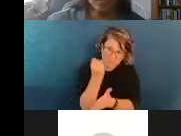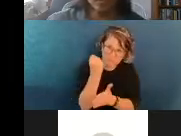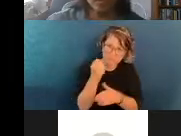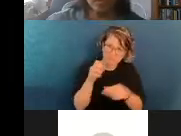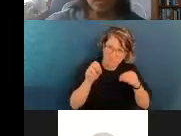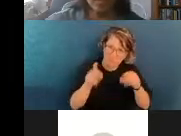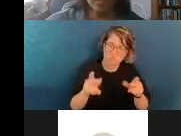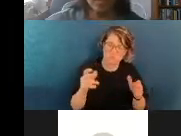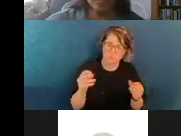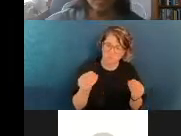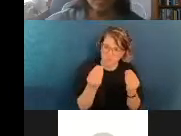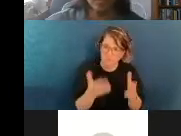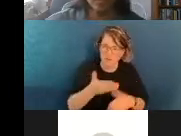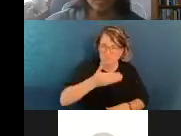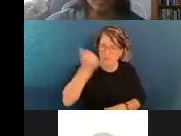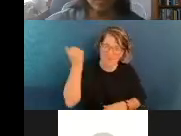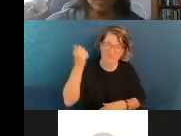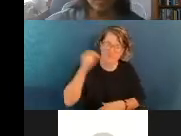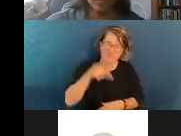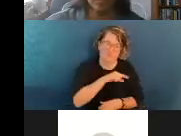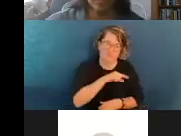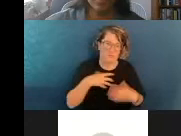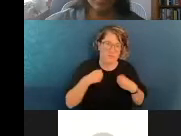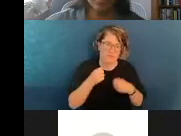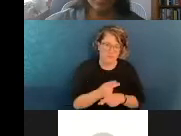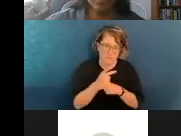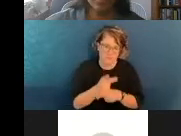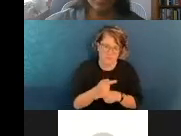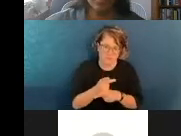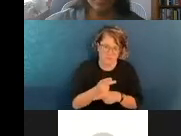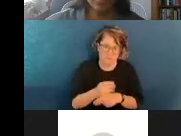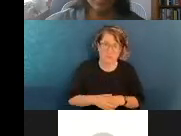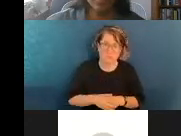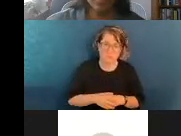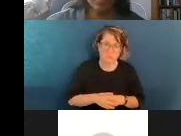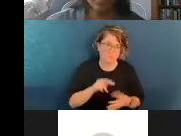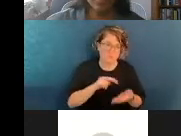all individuals. And this involves developing our